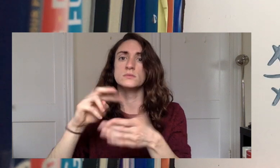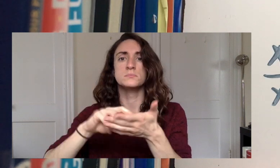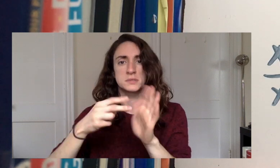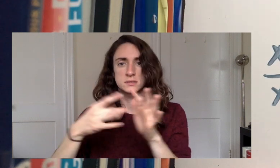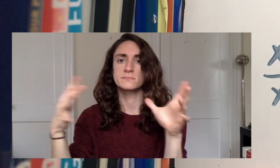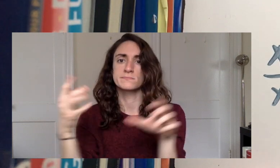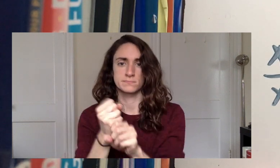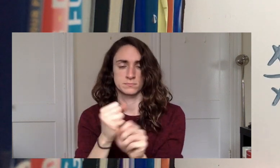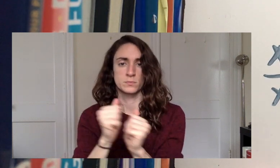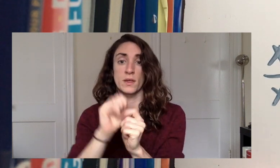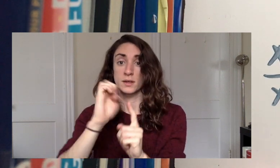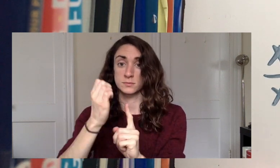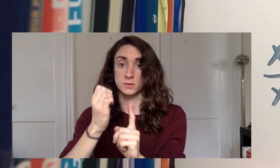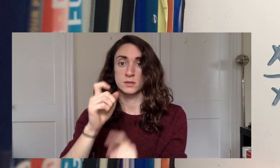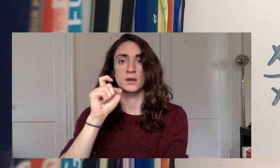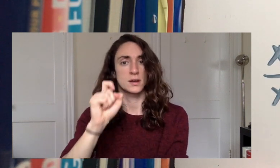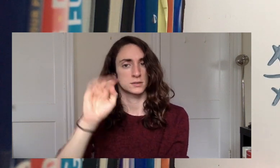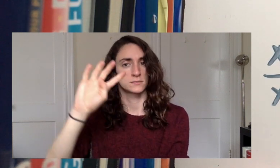that as x to the 4th.